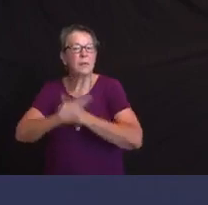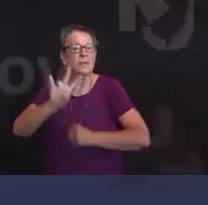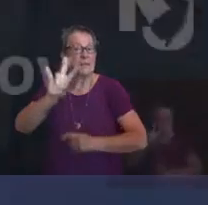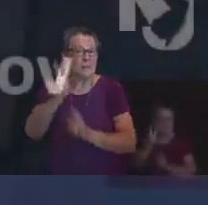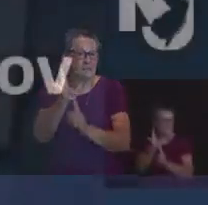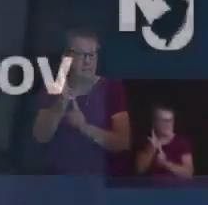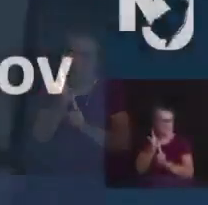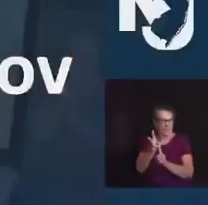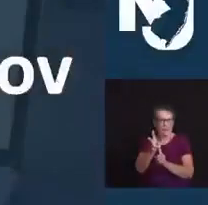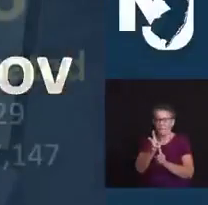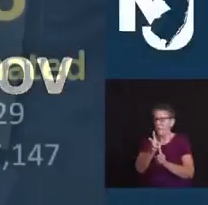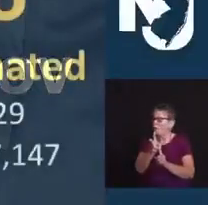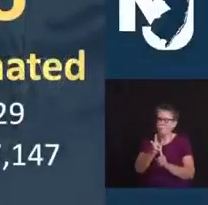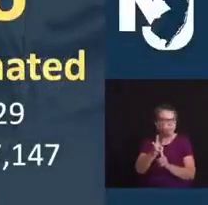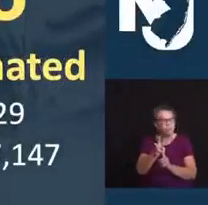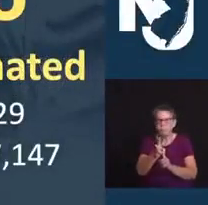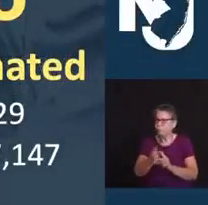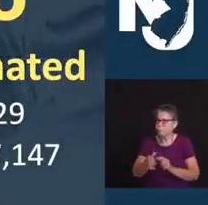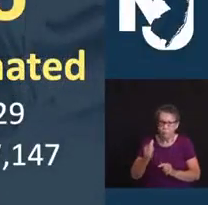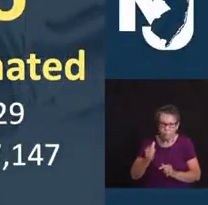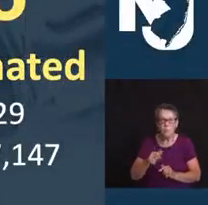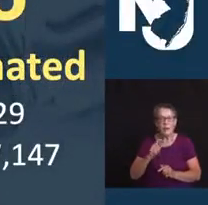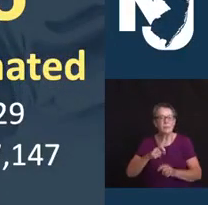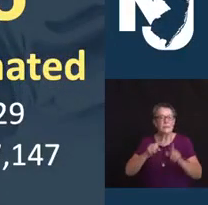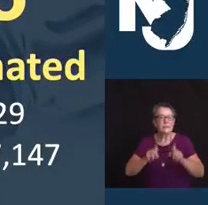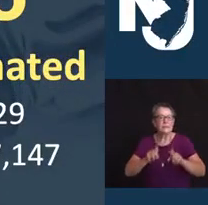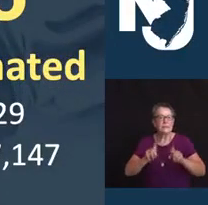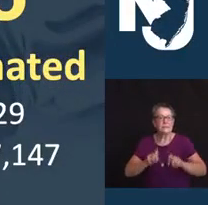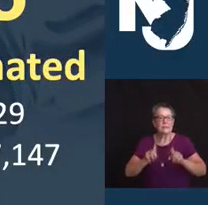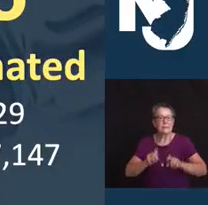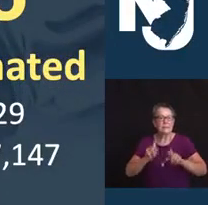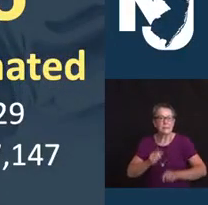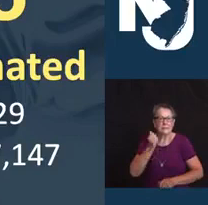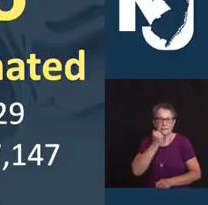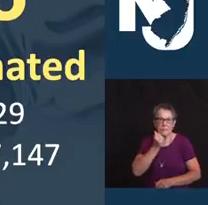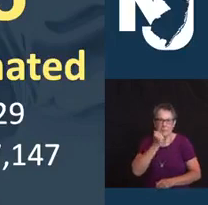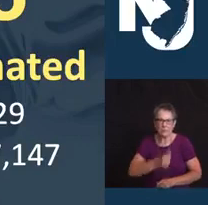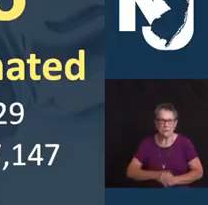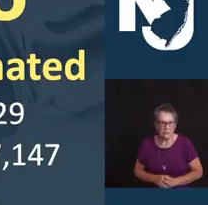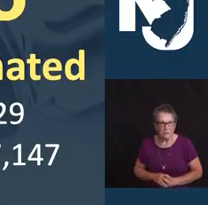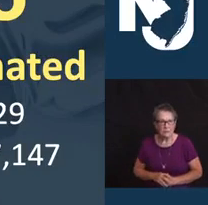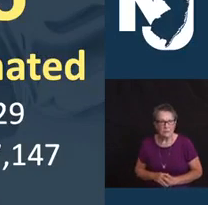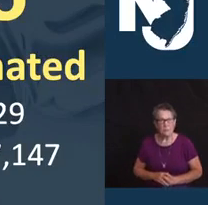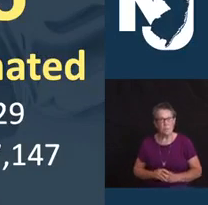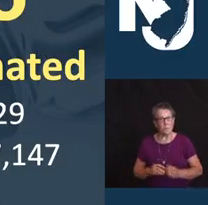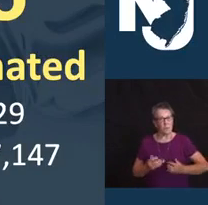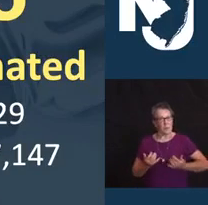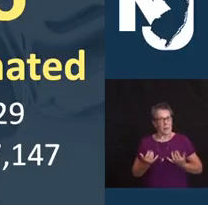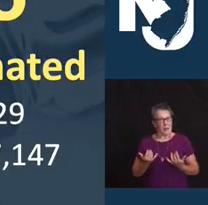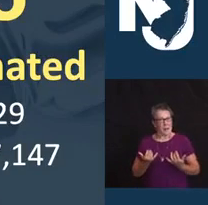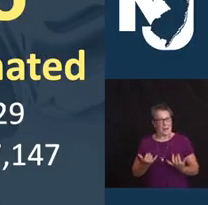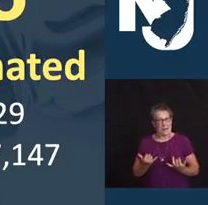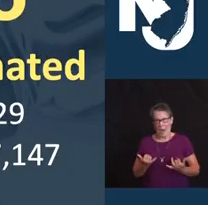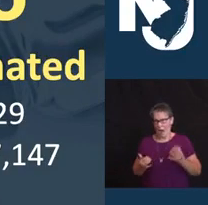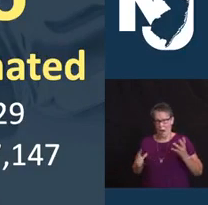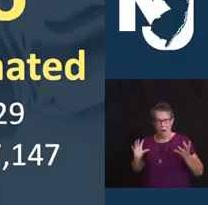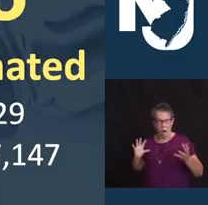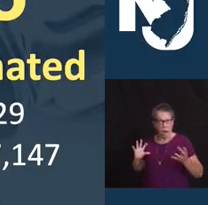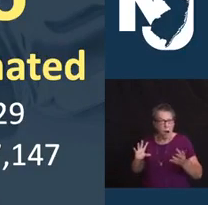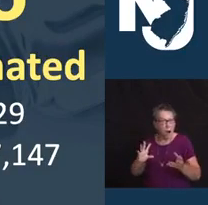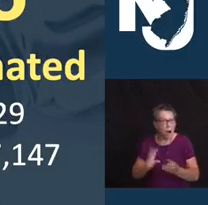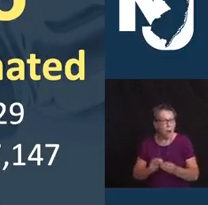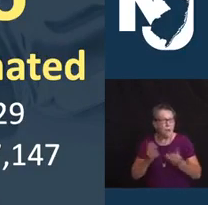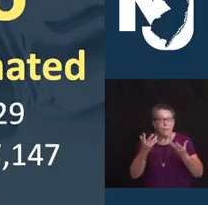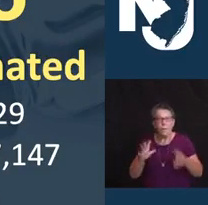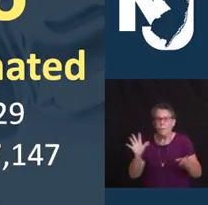the day's numbers. As of this morning, the total number of New Jerseyans who have now received either their 1 dose of the J&J vaccine